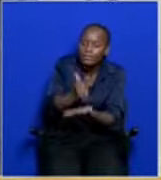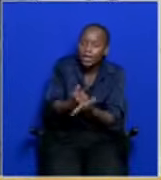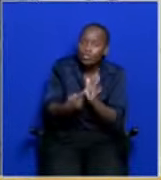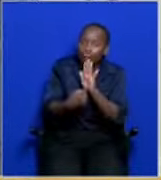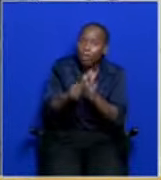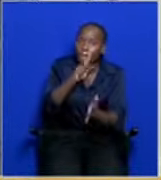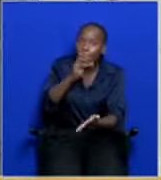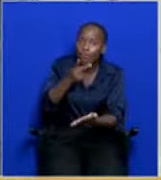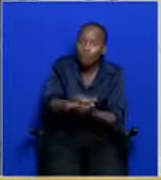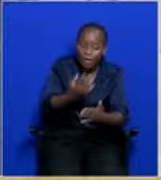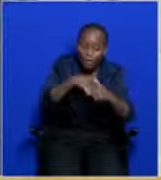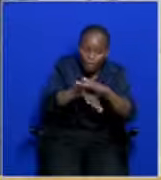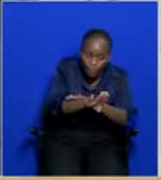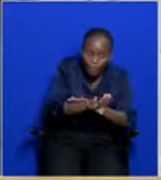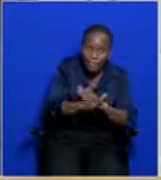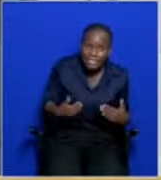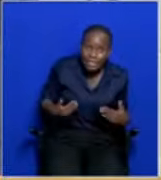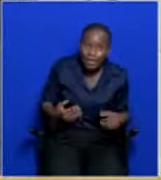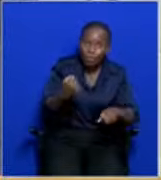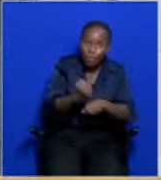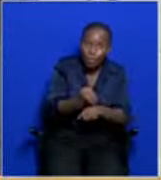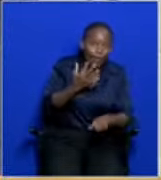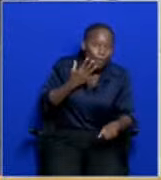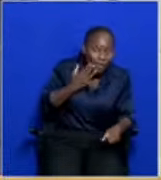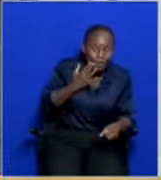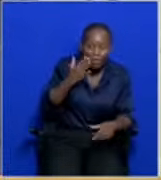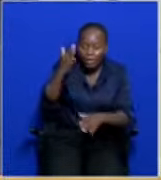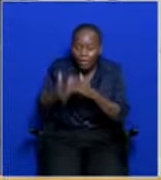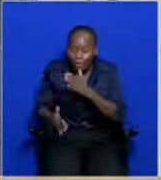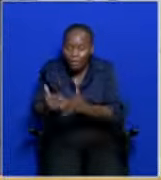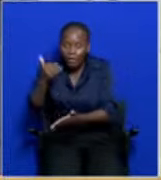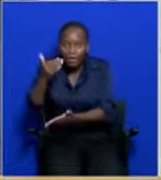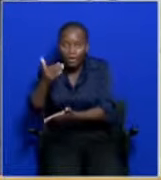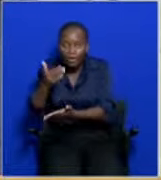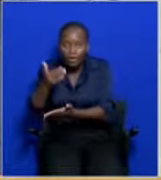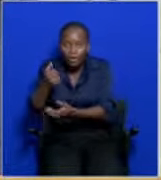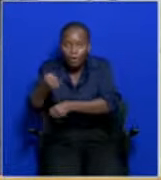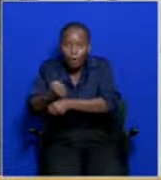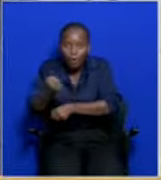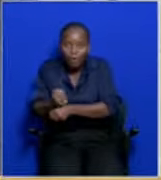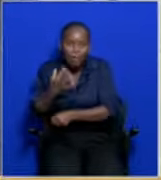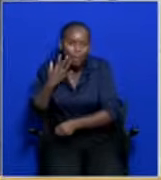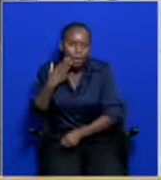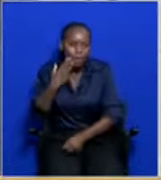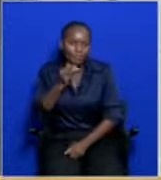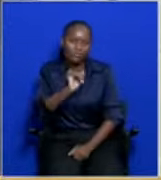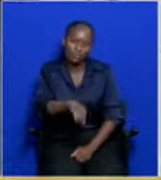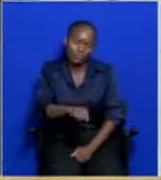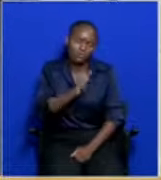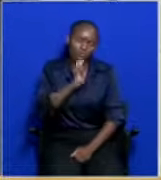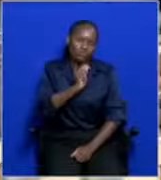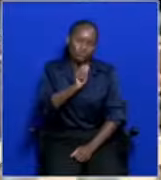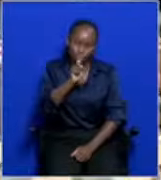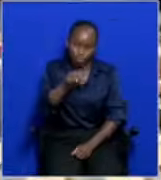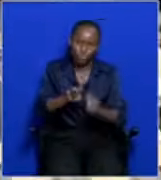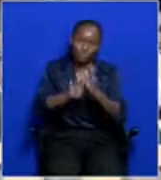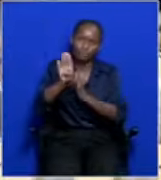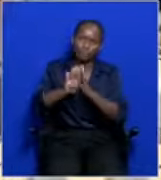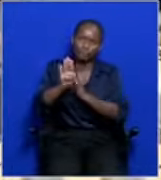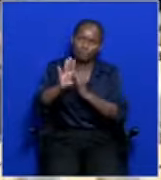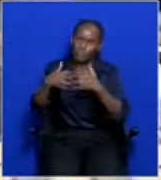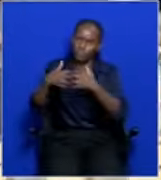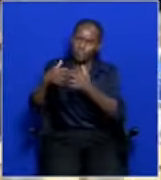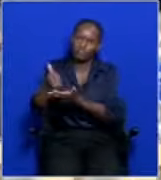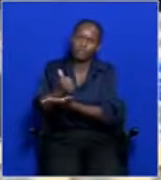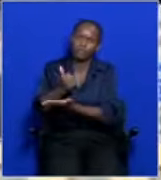must be when we engage with EMPD, and then they must improve on those areas. I think because it